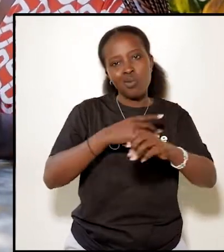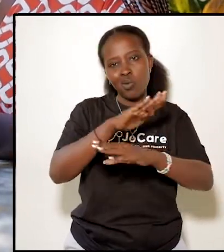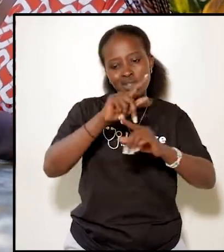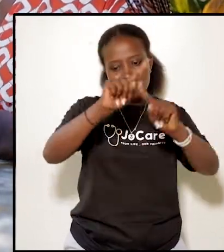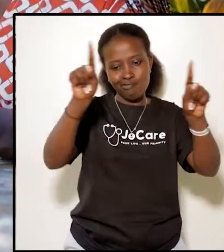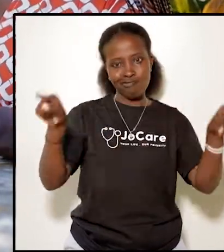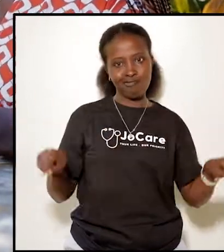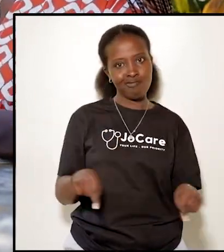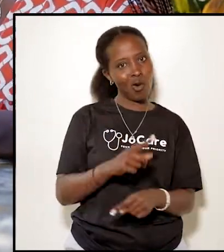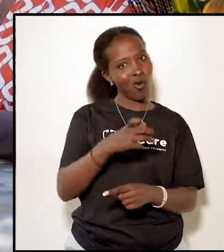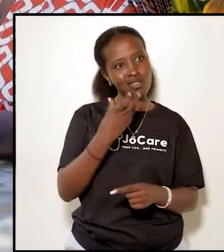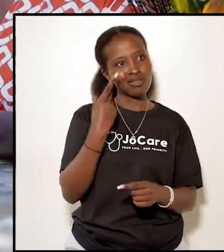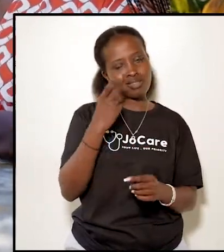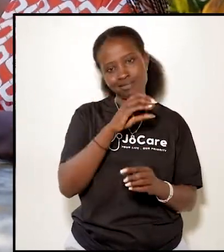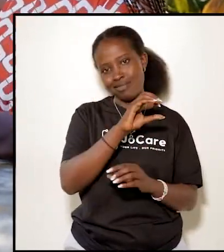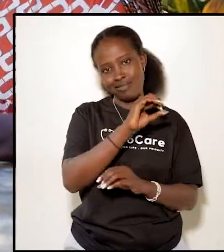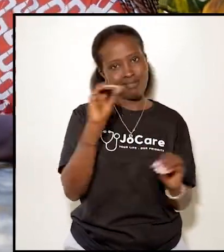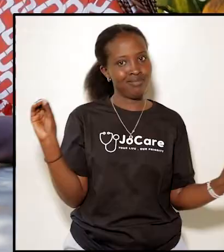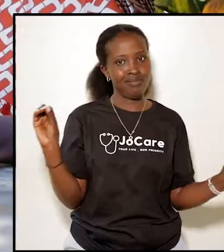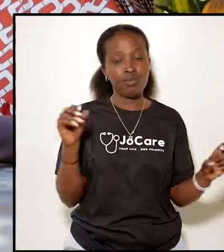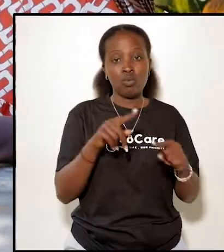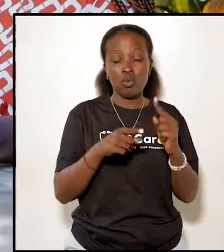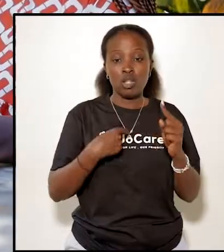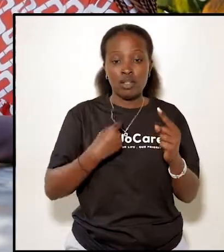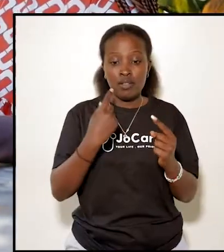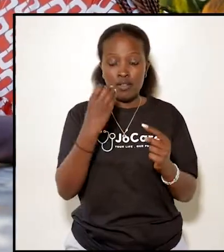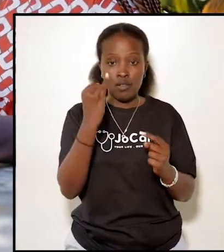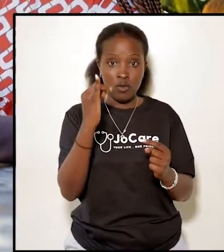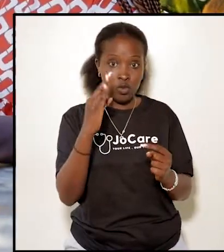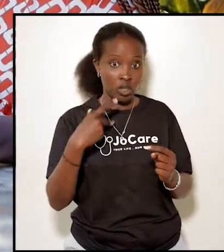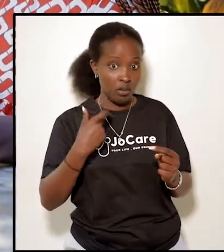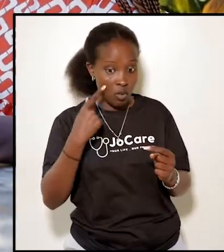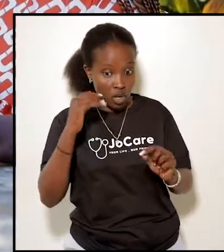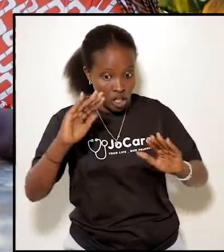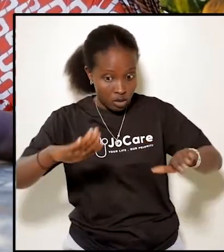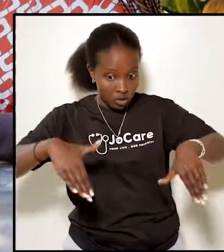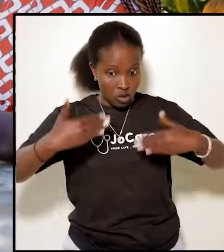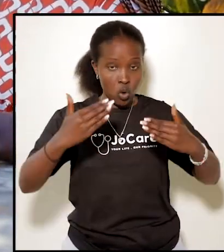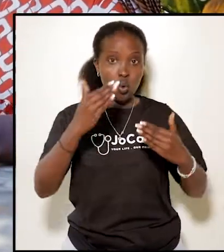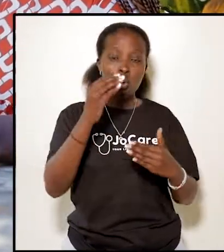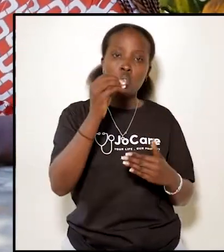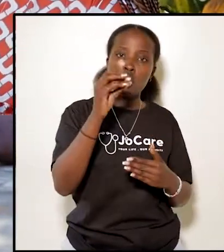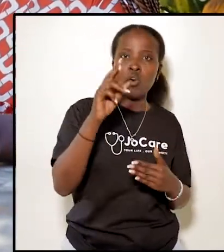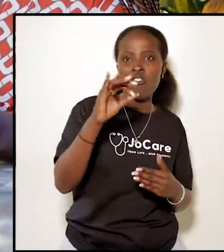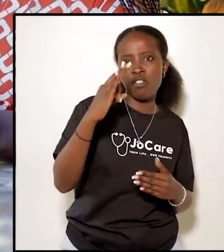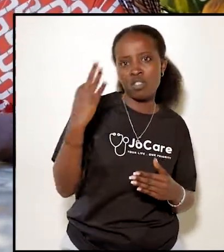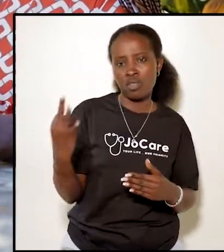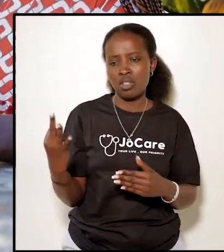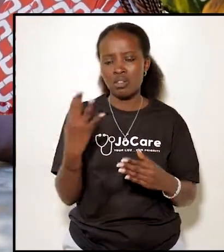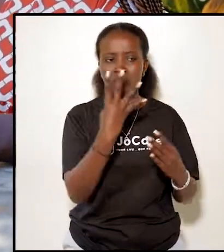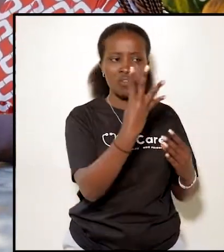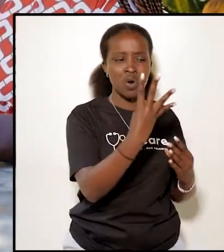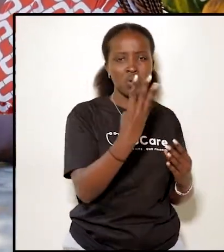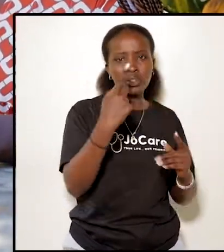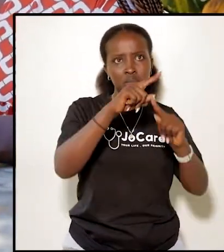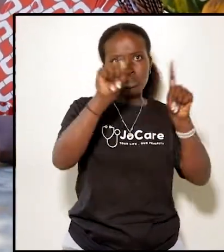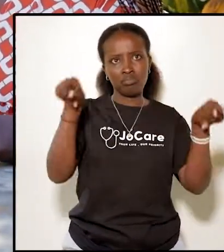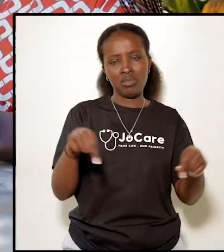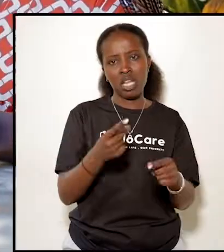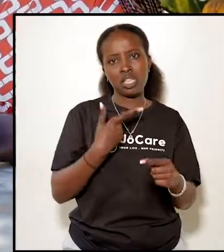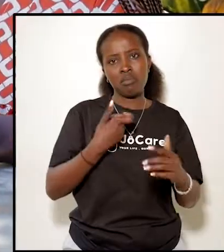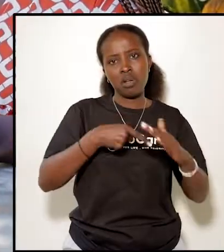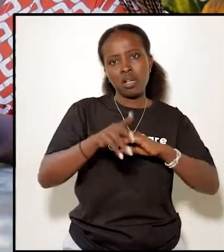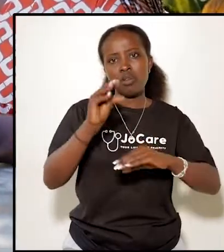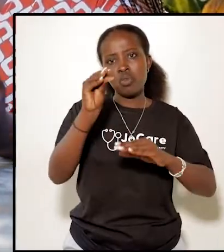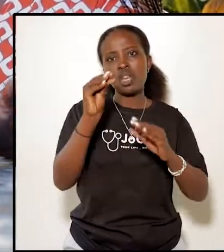for Okay. 3 cycles. For 2 cycles you may want to see the next 2 or 3, and then for 3-4